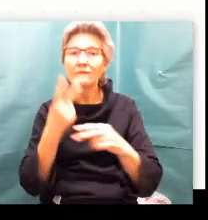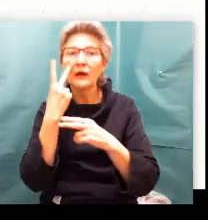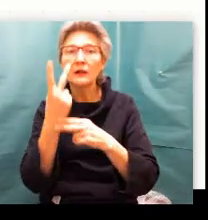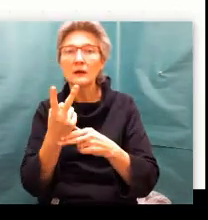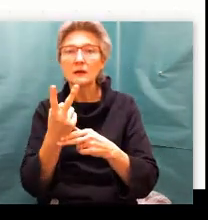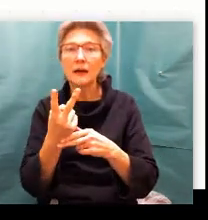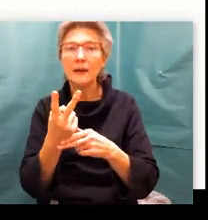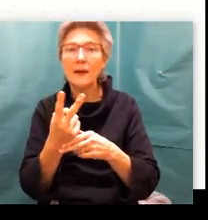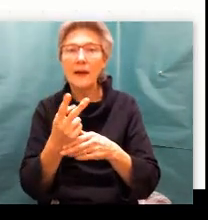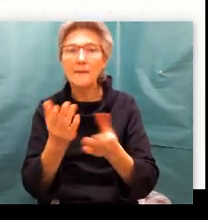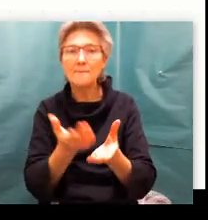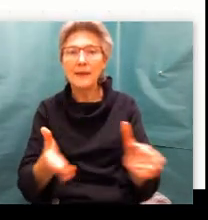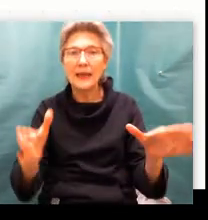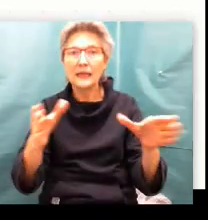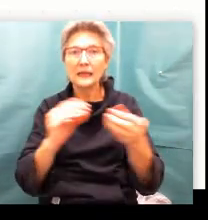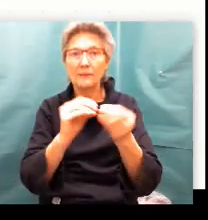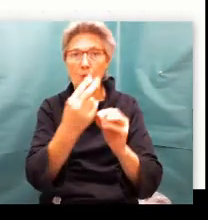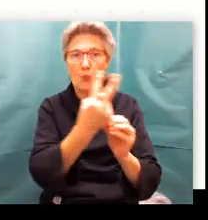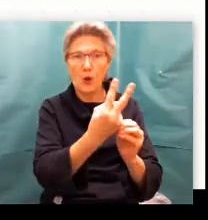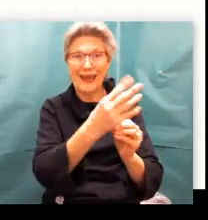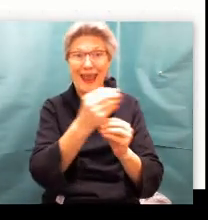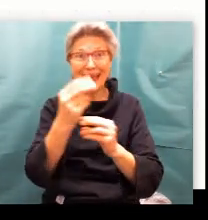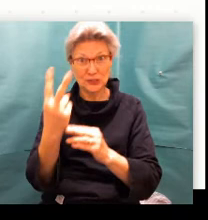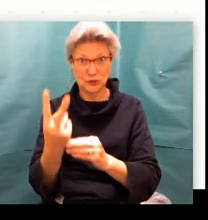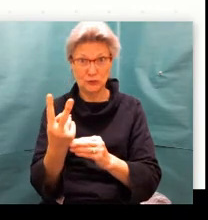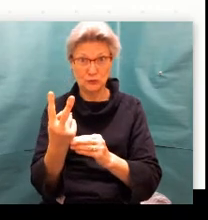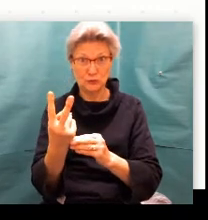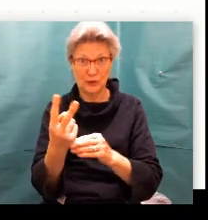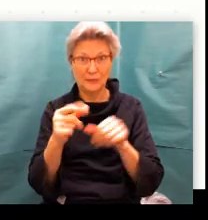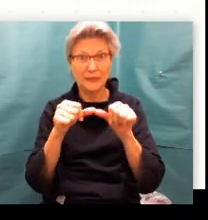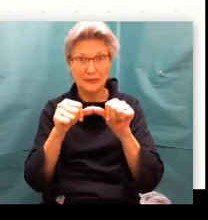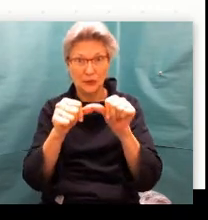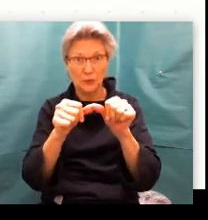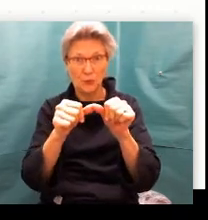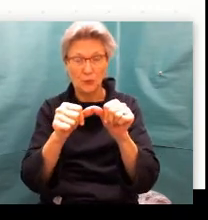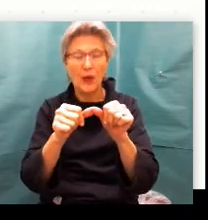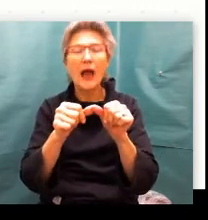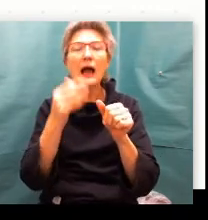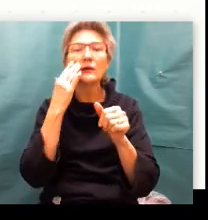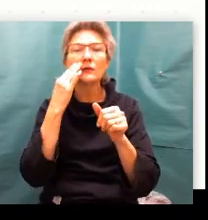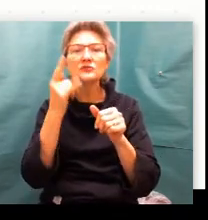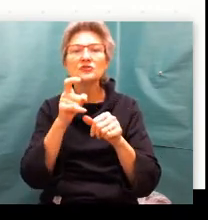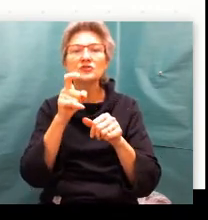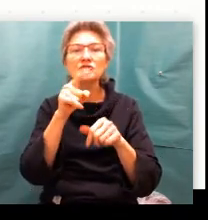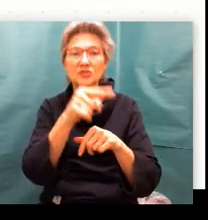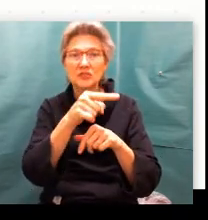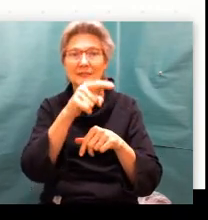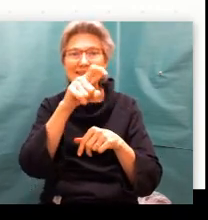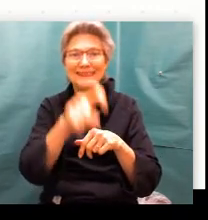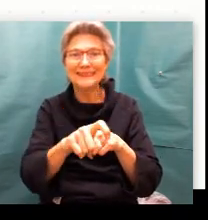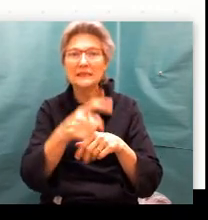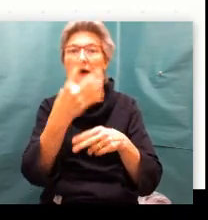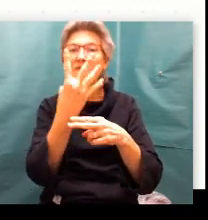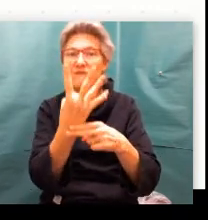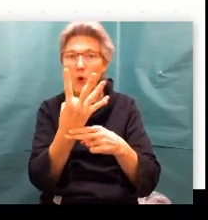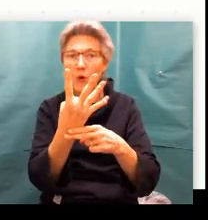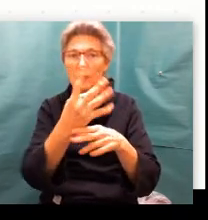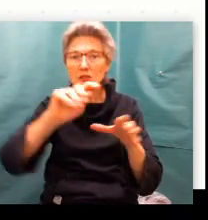at pan number 1 and pan number 2, I'm going to just keep going with this pattern. I know that she would need